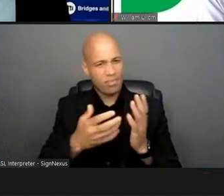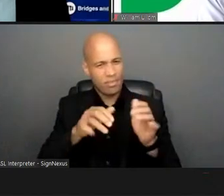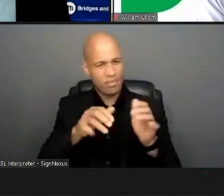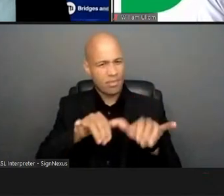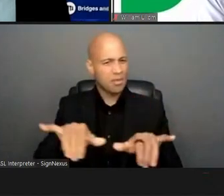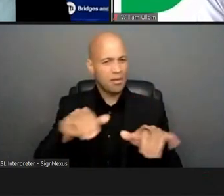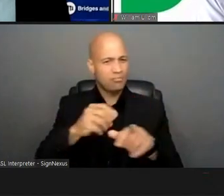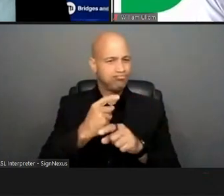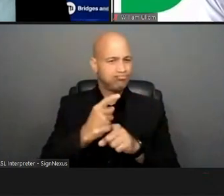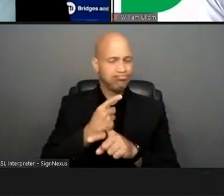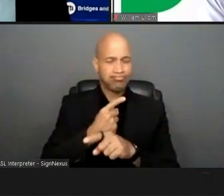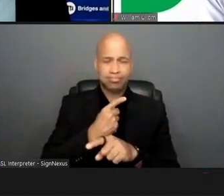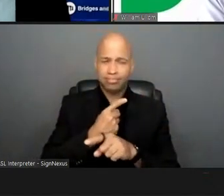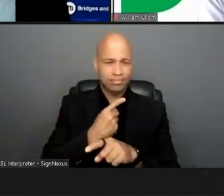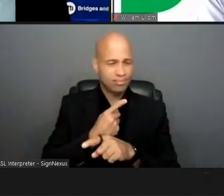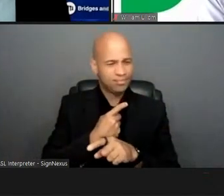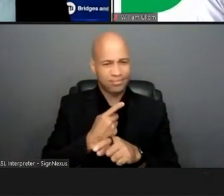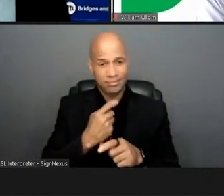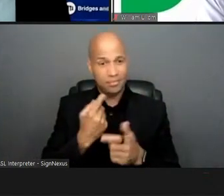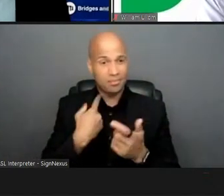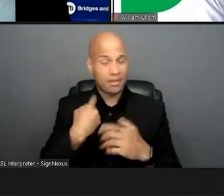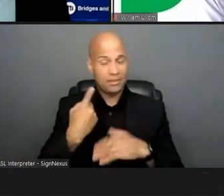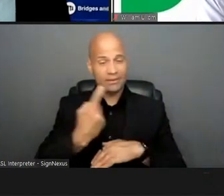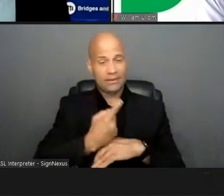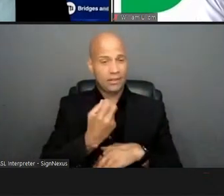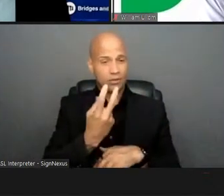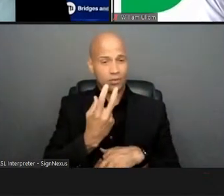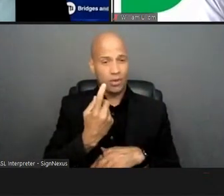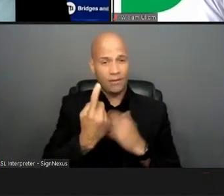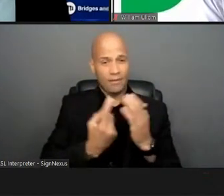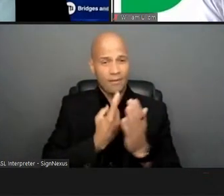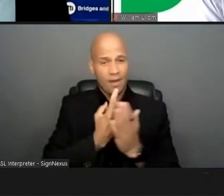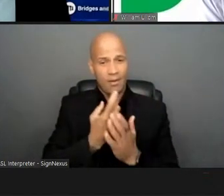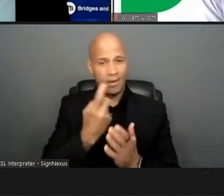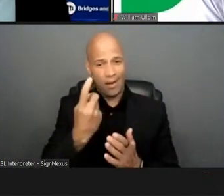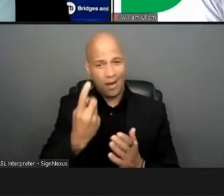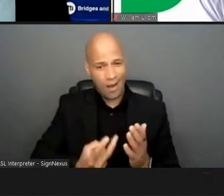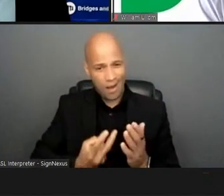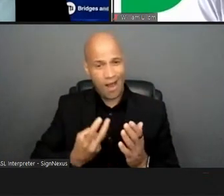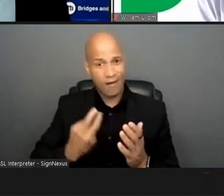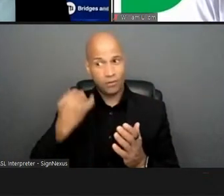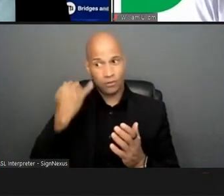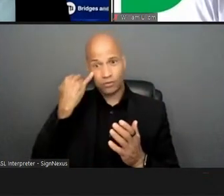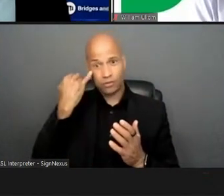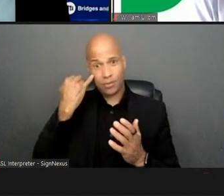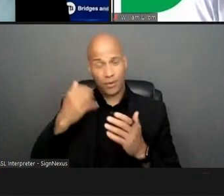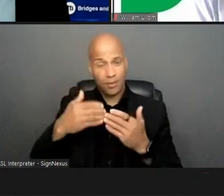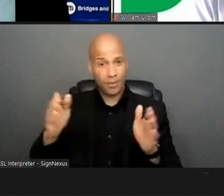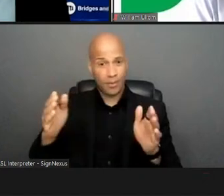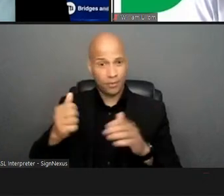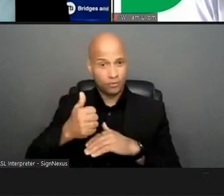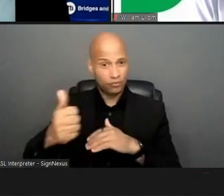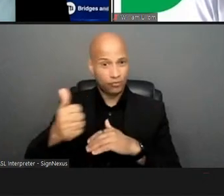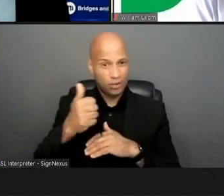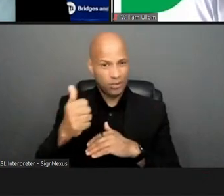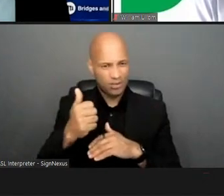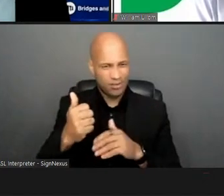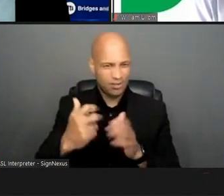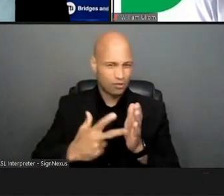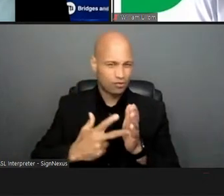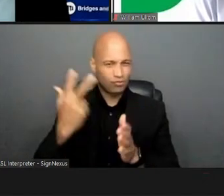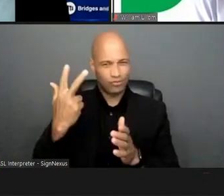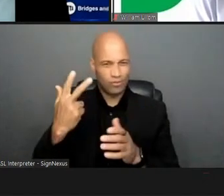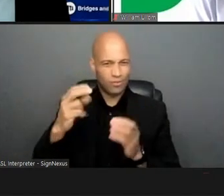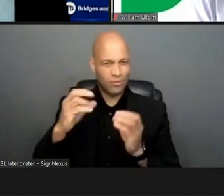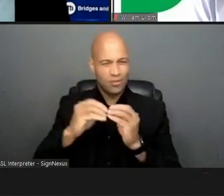weekends I work 12 and a half hour days using public transportation with triple my commuting time there is only one bus line I could take on the weekends